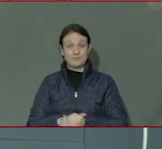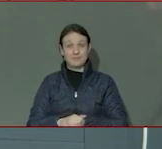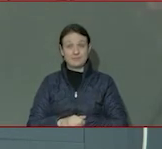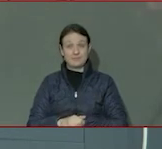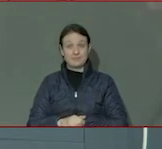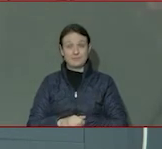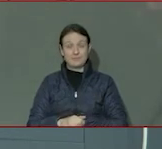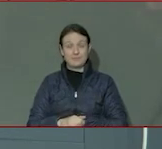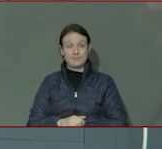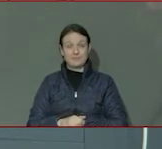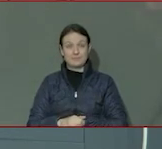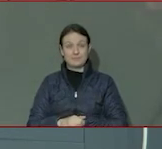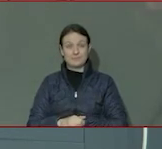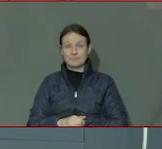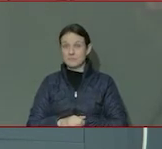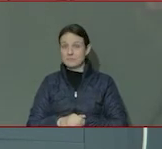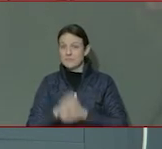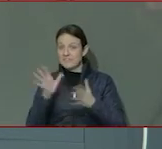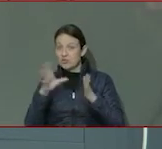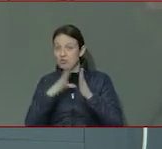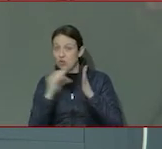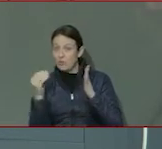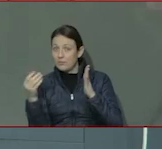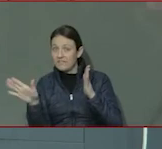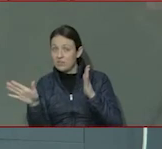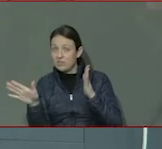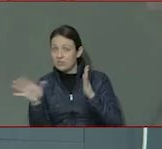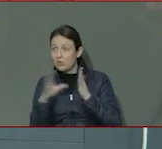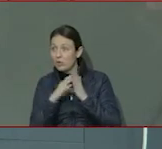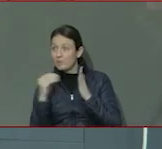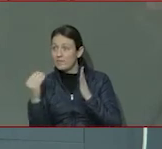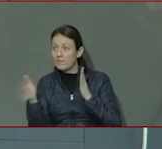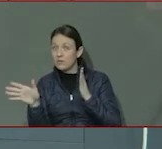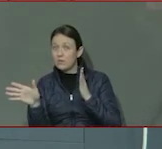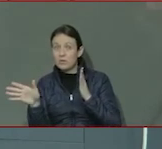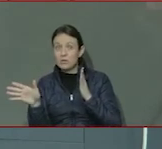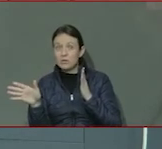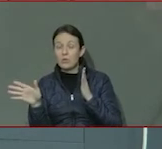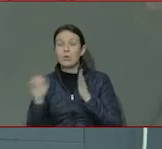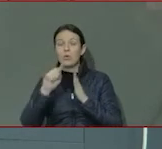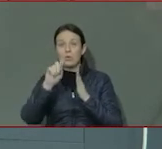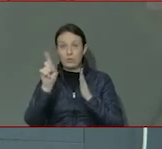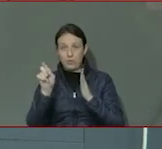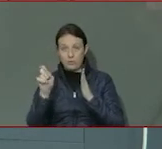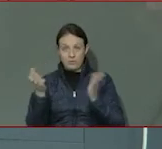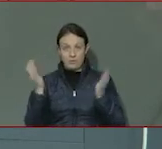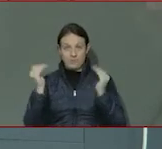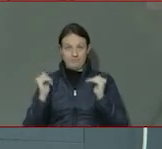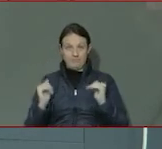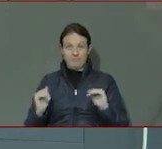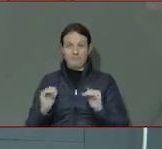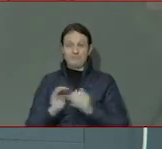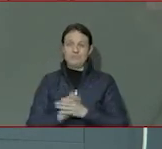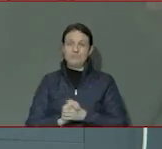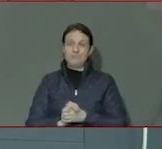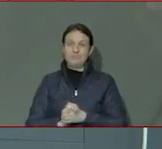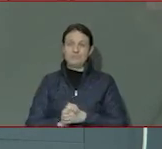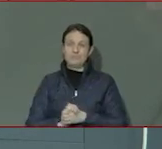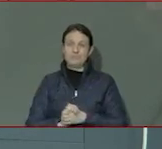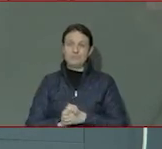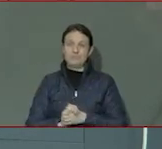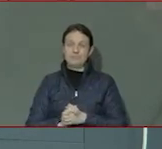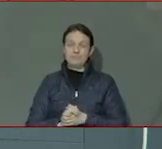can I take this off, grade 12? Let me give you a minute. The next question, does the